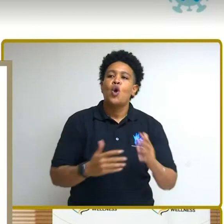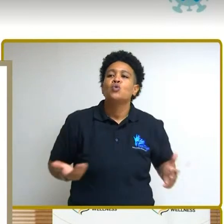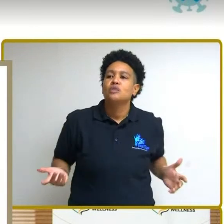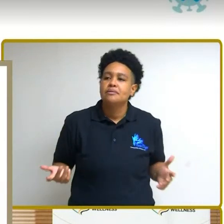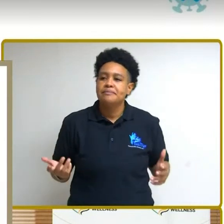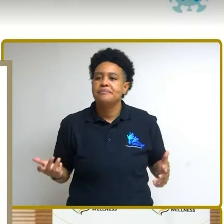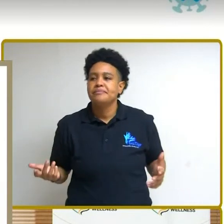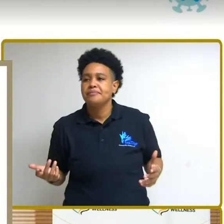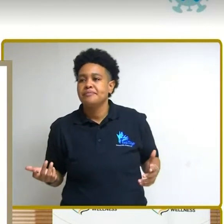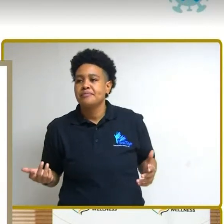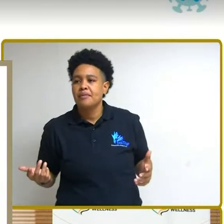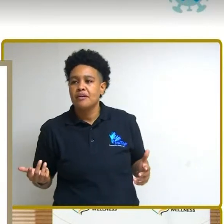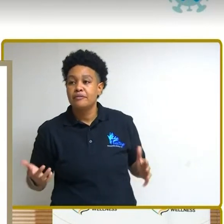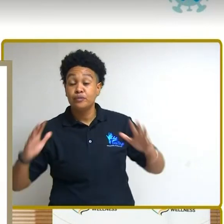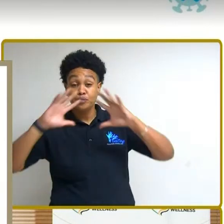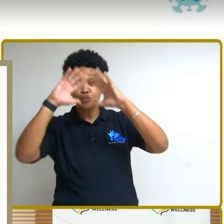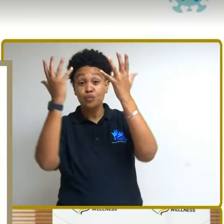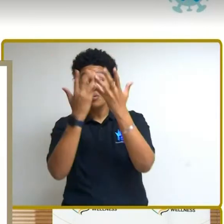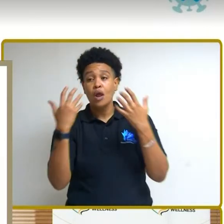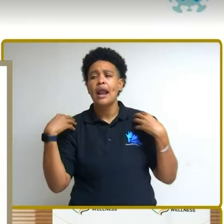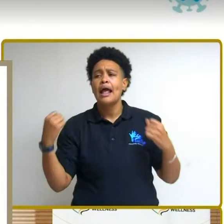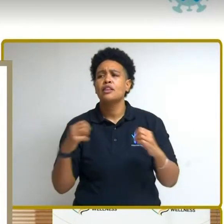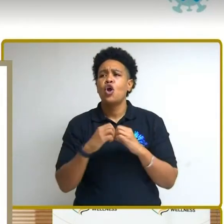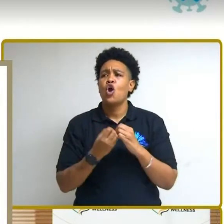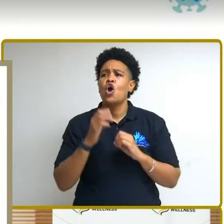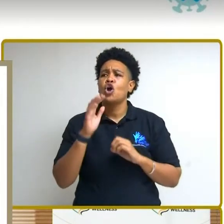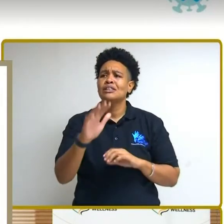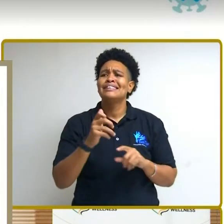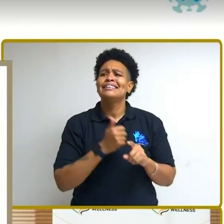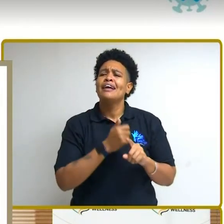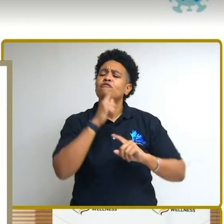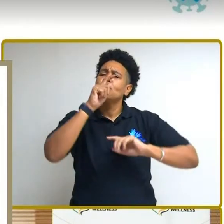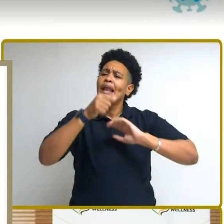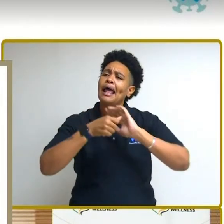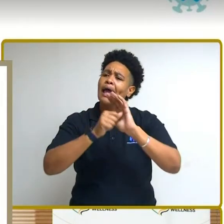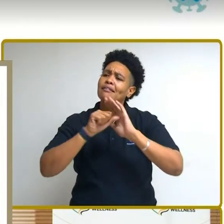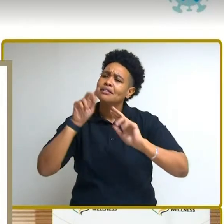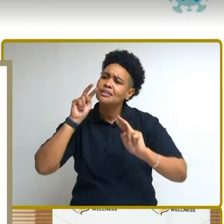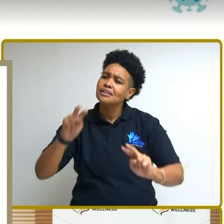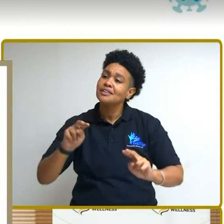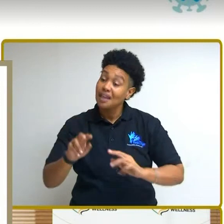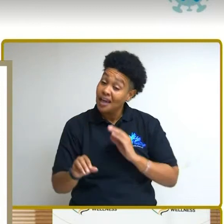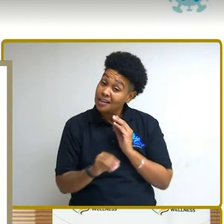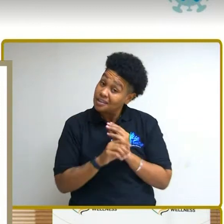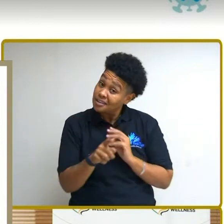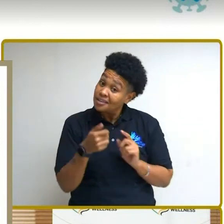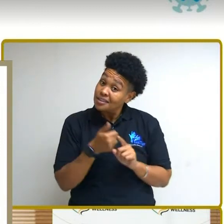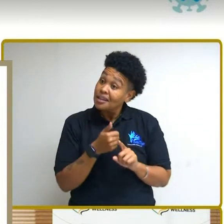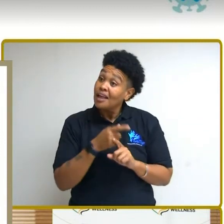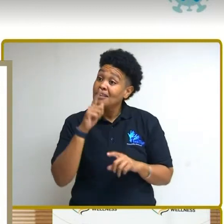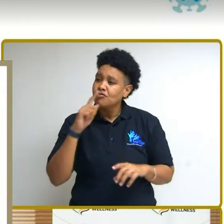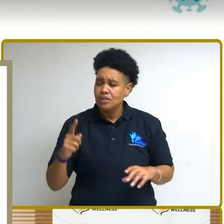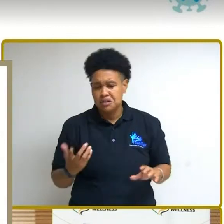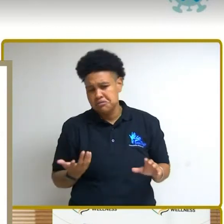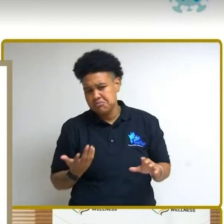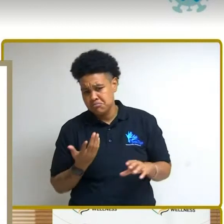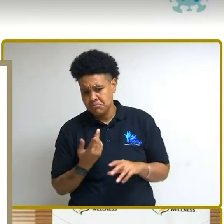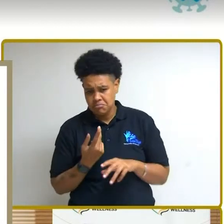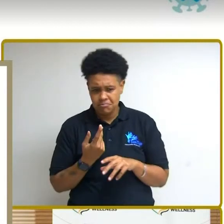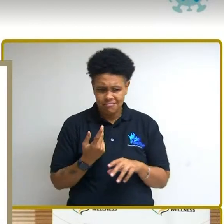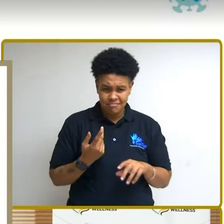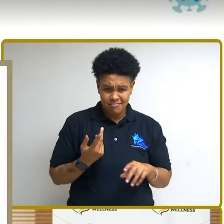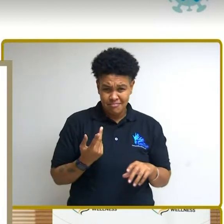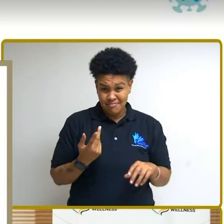Now, the World Health Organization has emphasized that although it is plausible that